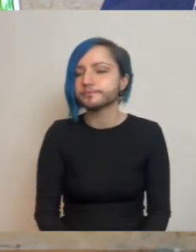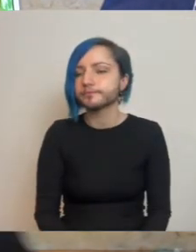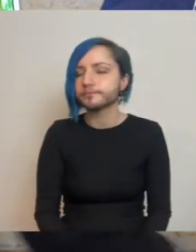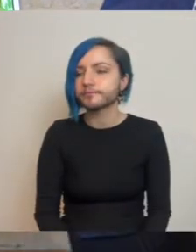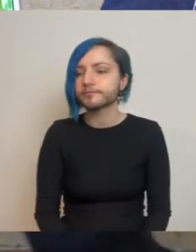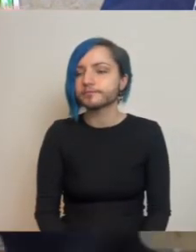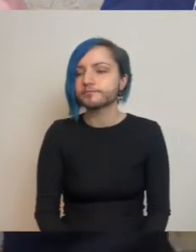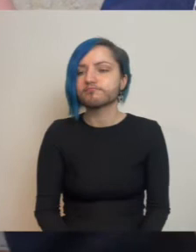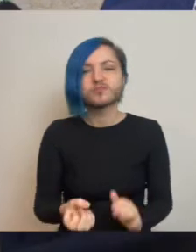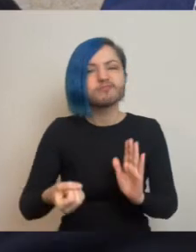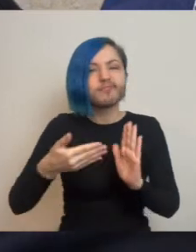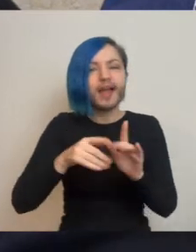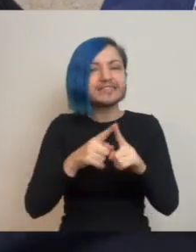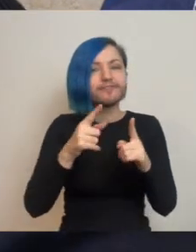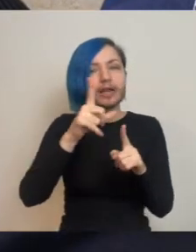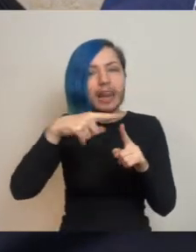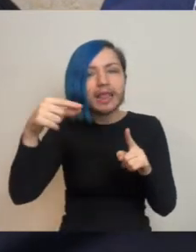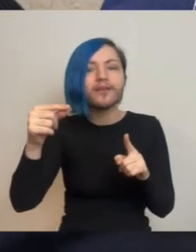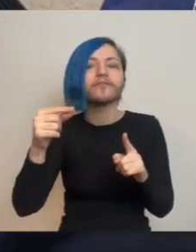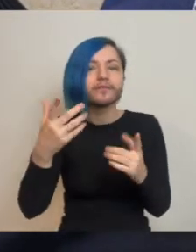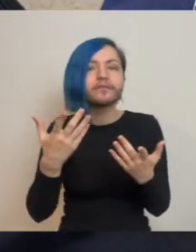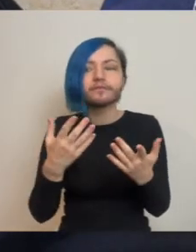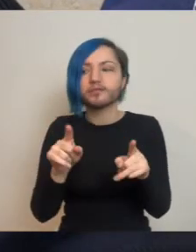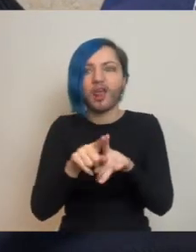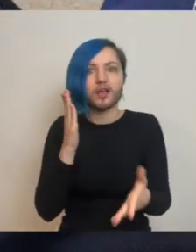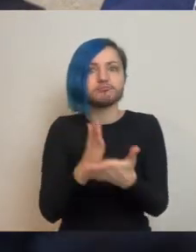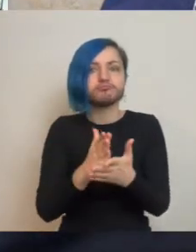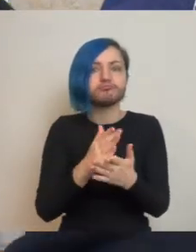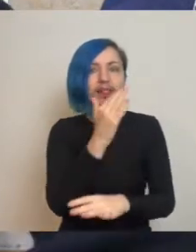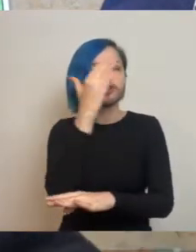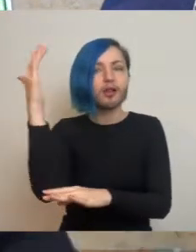different types of leaves like you would in an actual jungle.